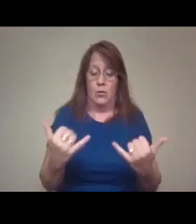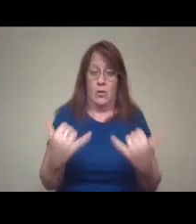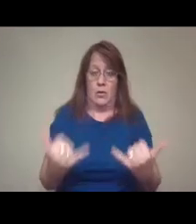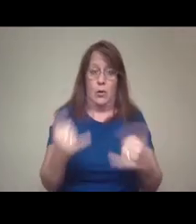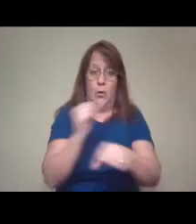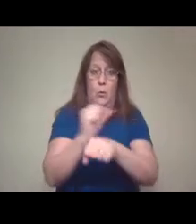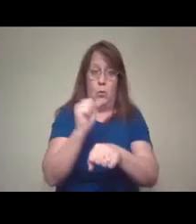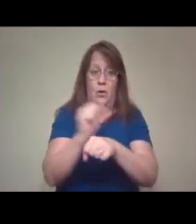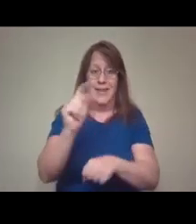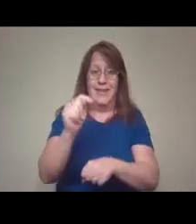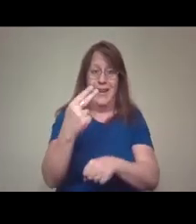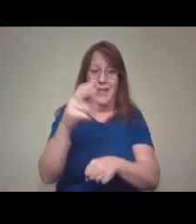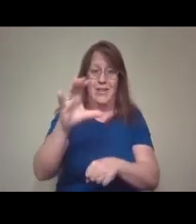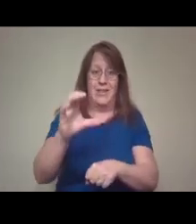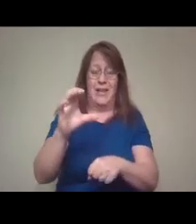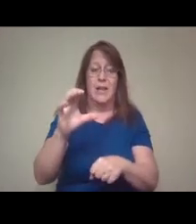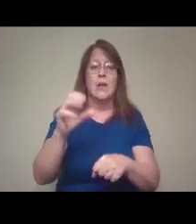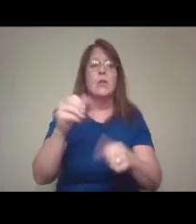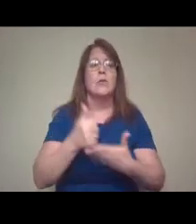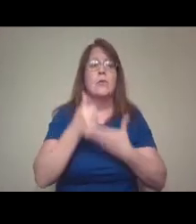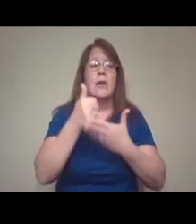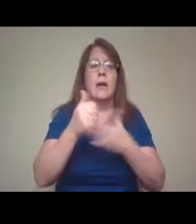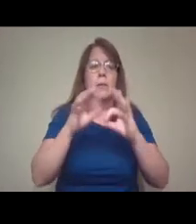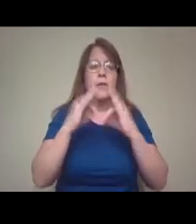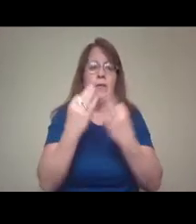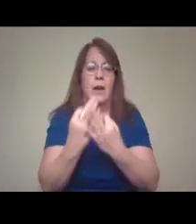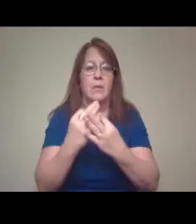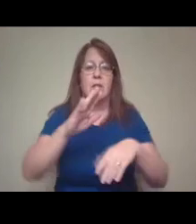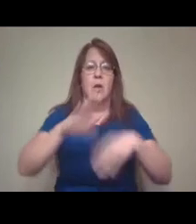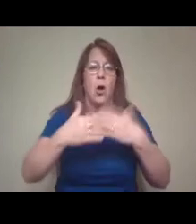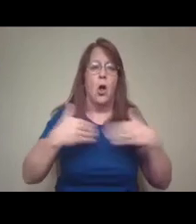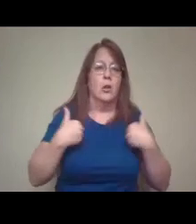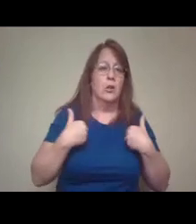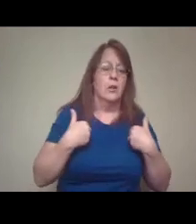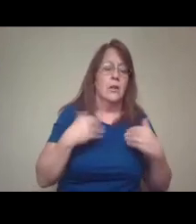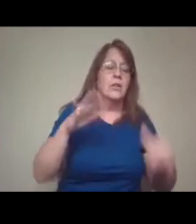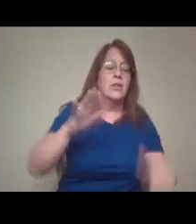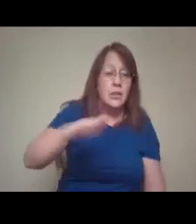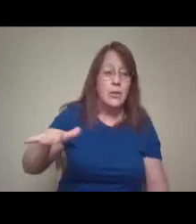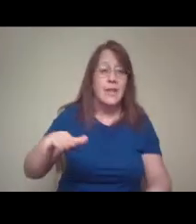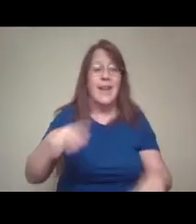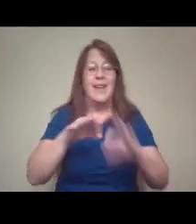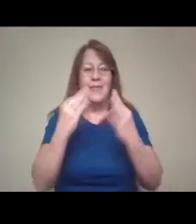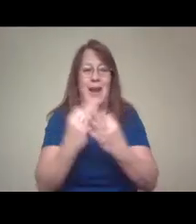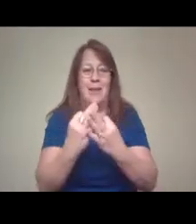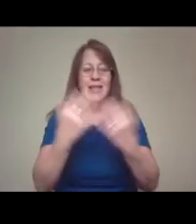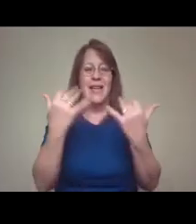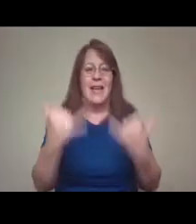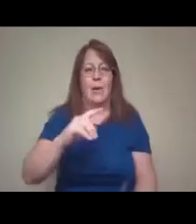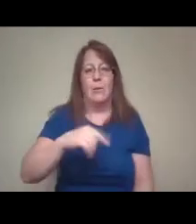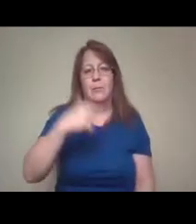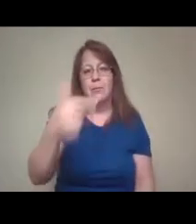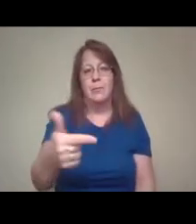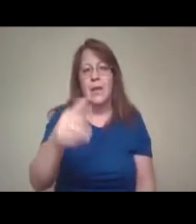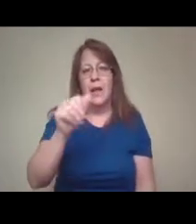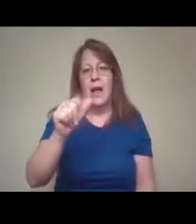in Adams County to promote the health and well-being of all children, youth, and families. I will now turn it over to my colleague